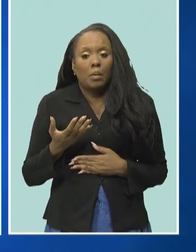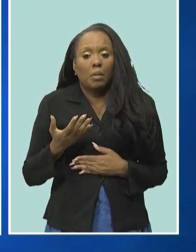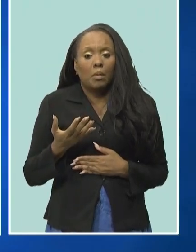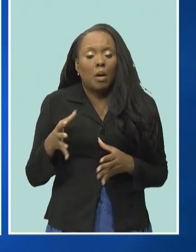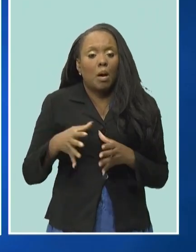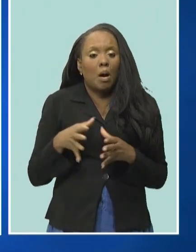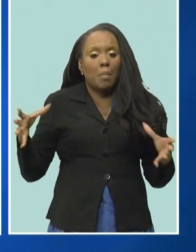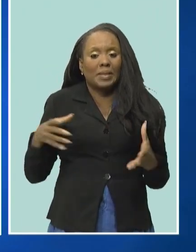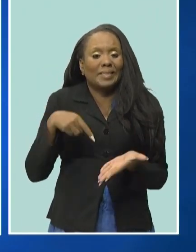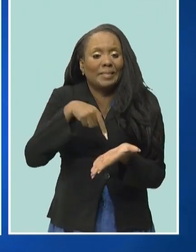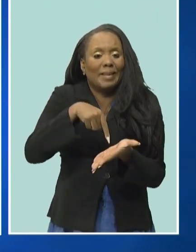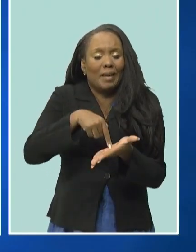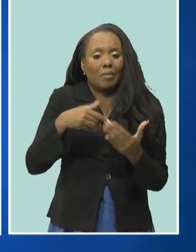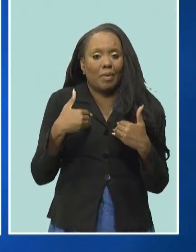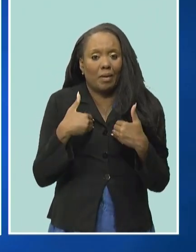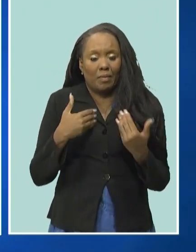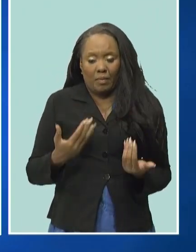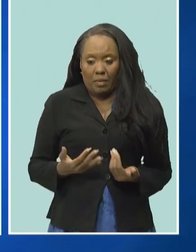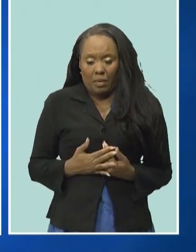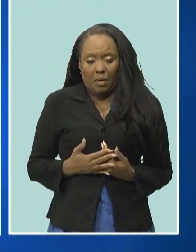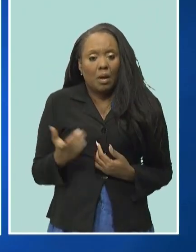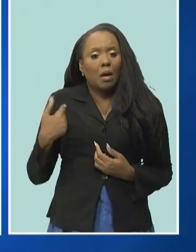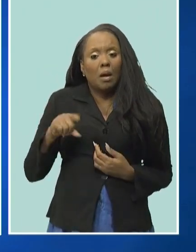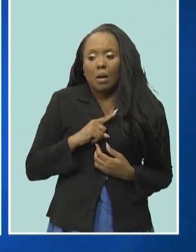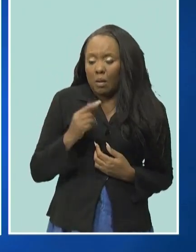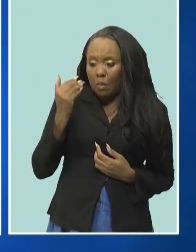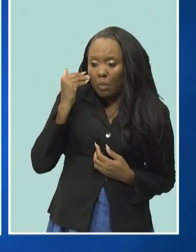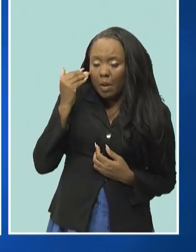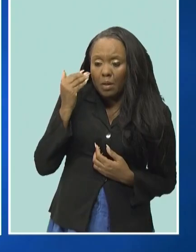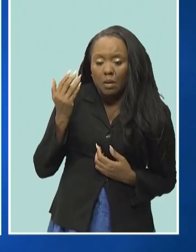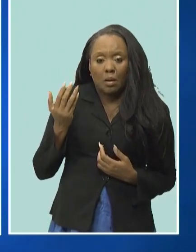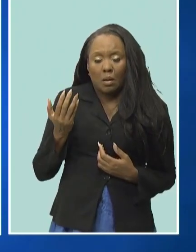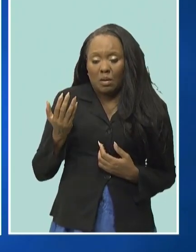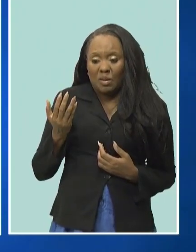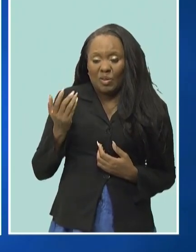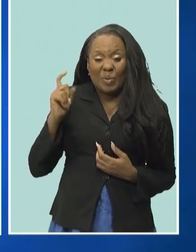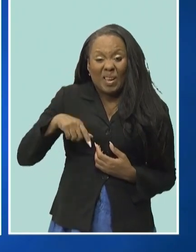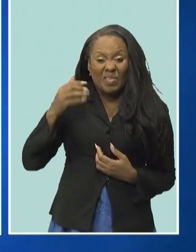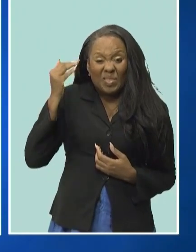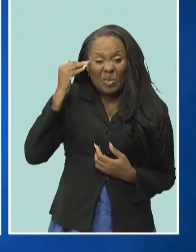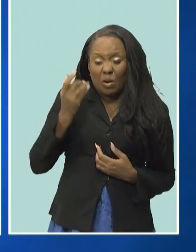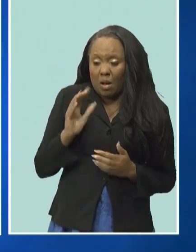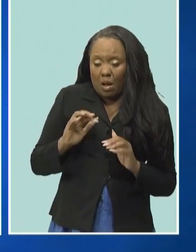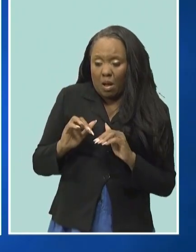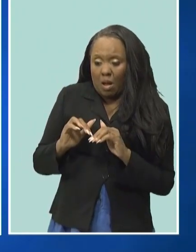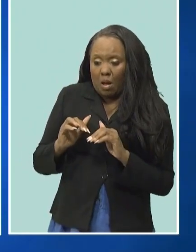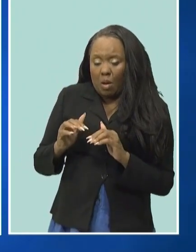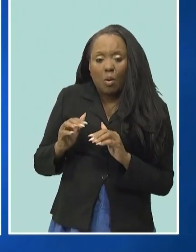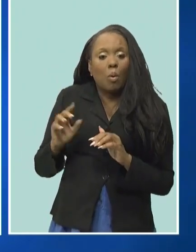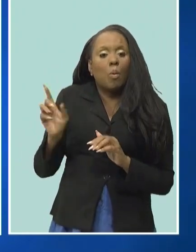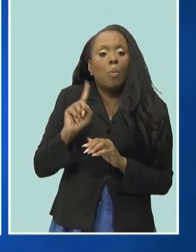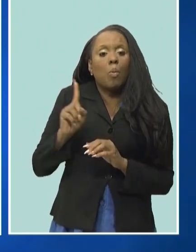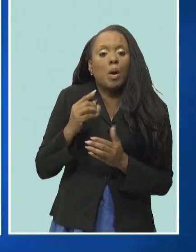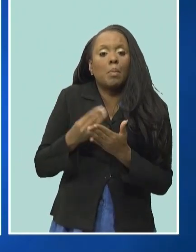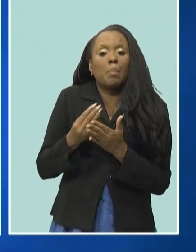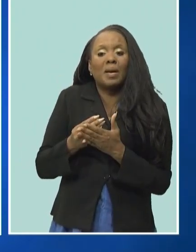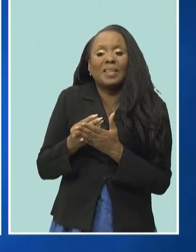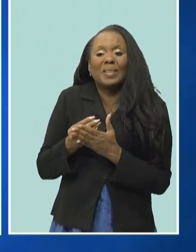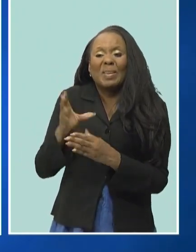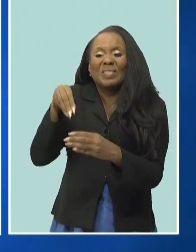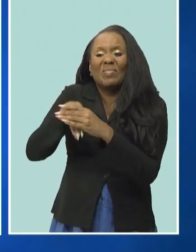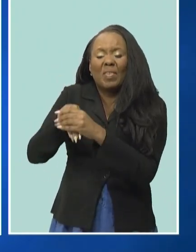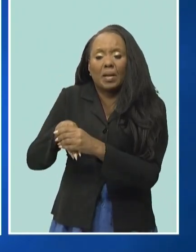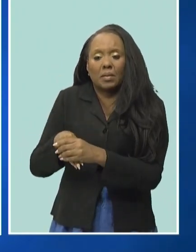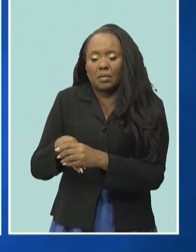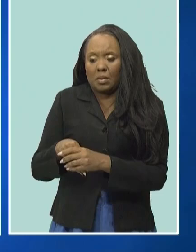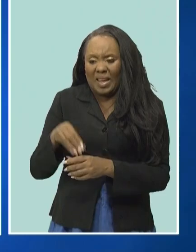give me the same rate of return as quickly as $1 of debt to build a geothermal facility. So that we have to ask